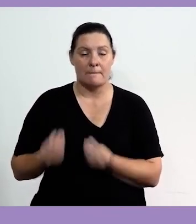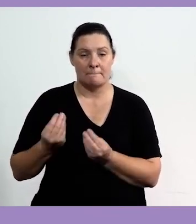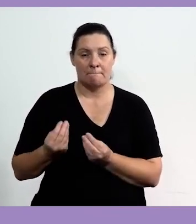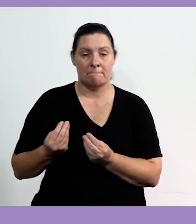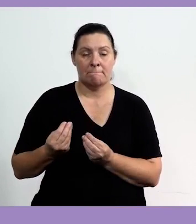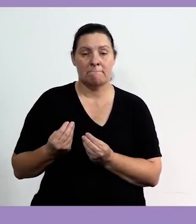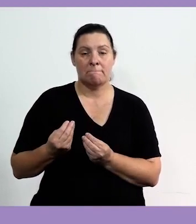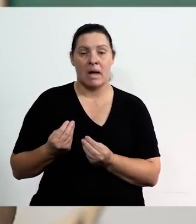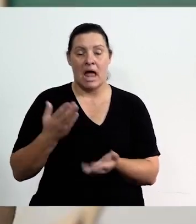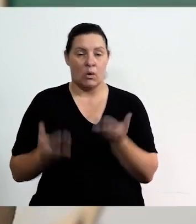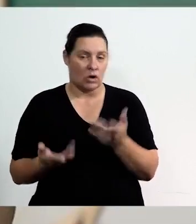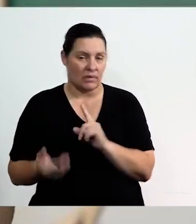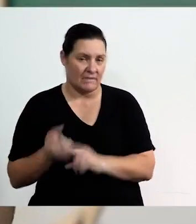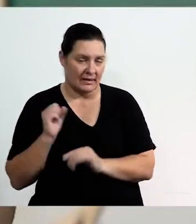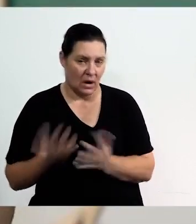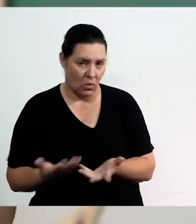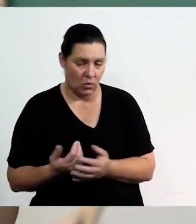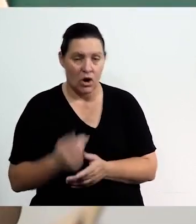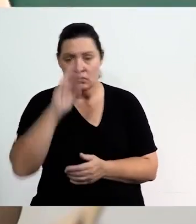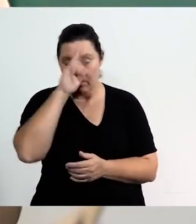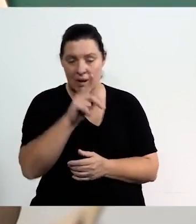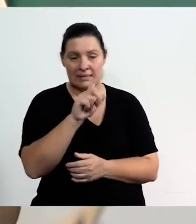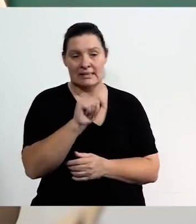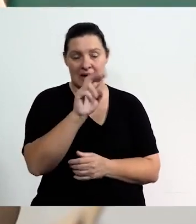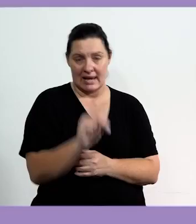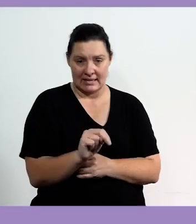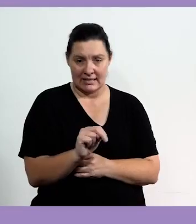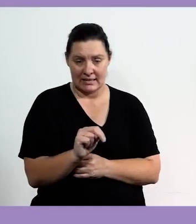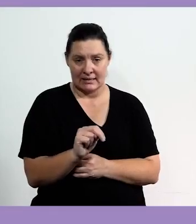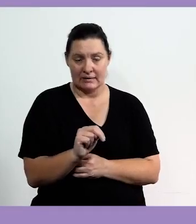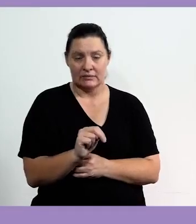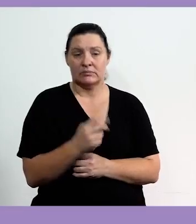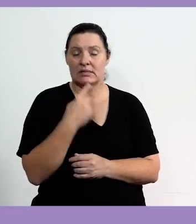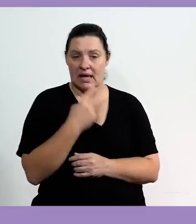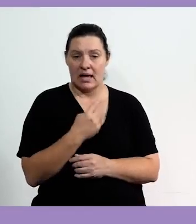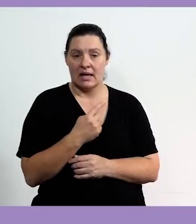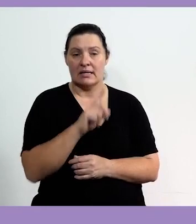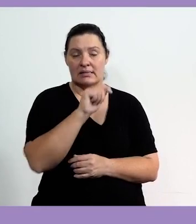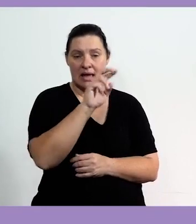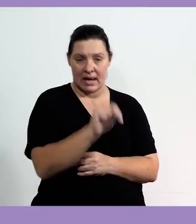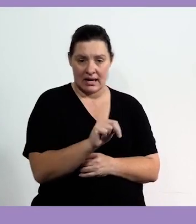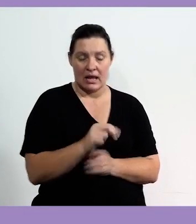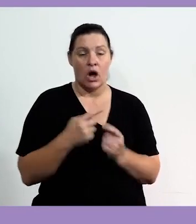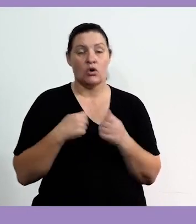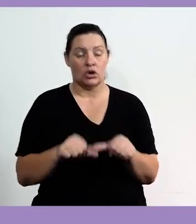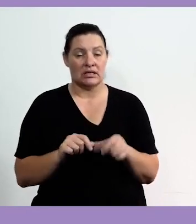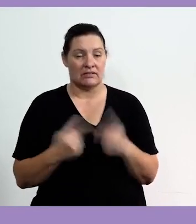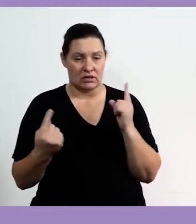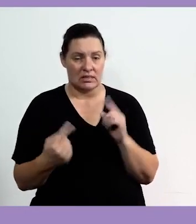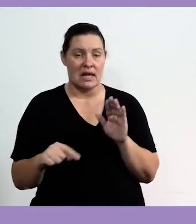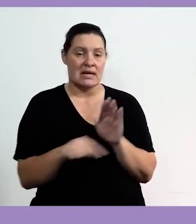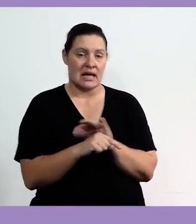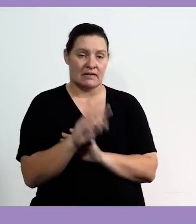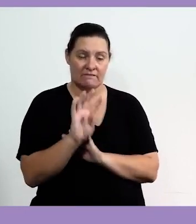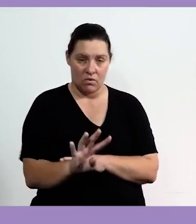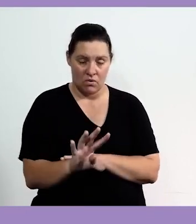to find our algebraic equation? Remember Tn. We are going to take our constant difference,